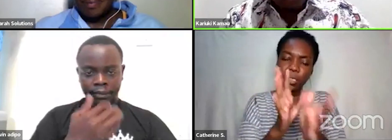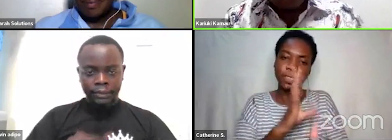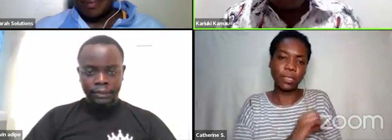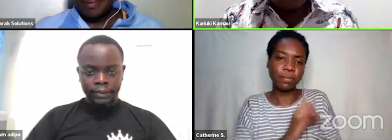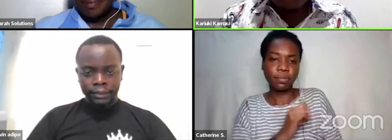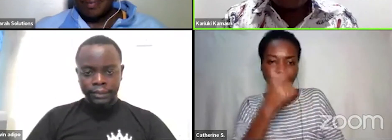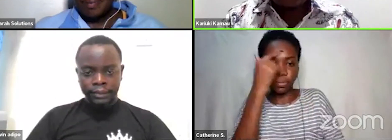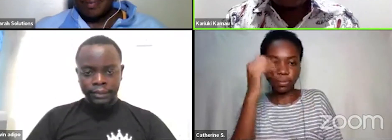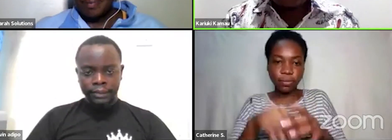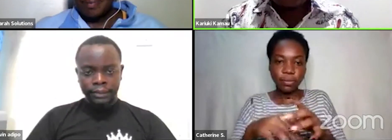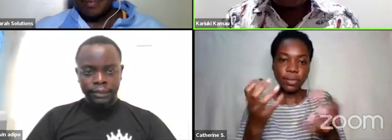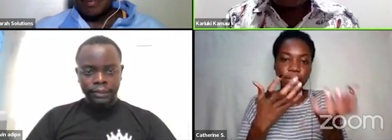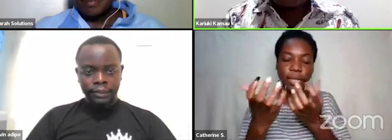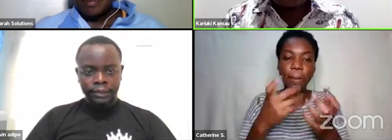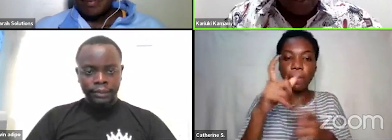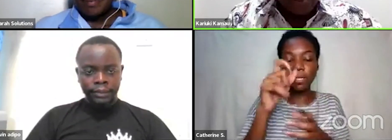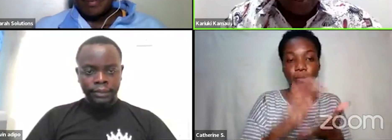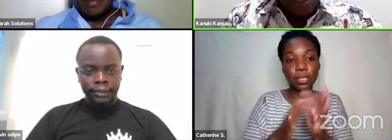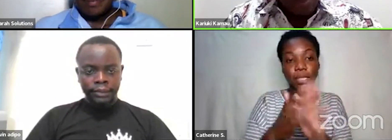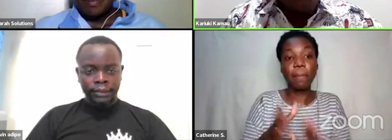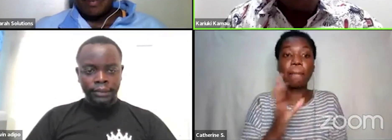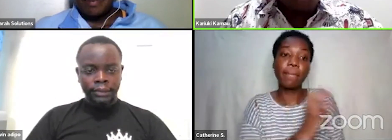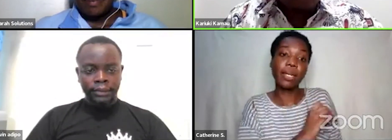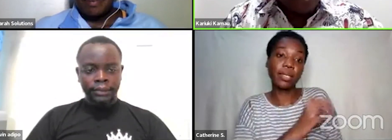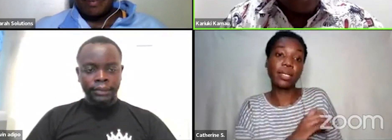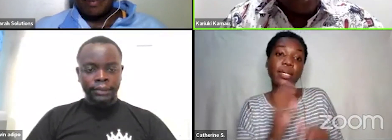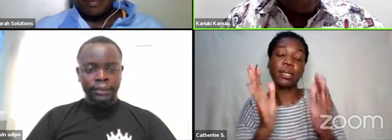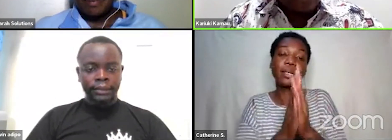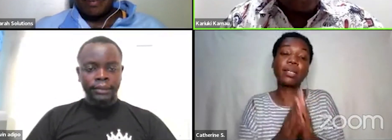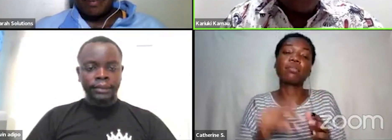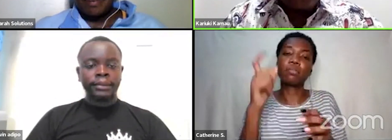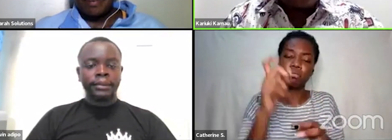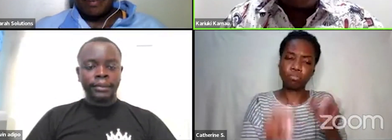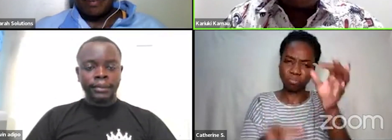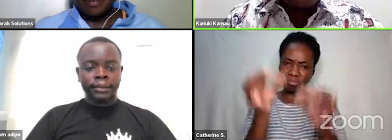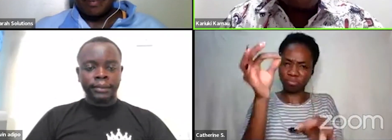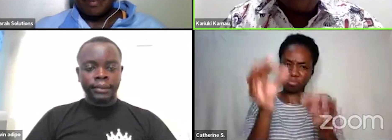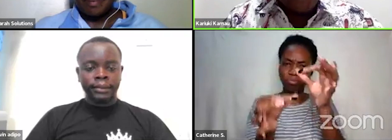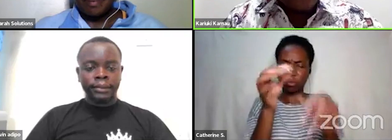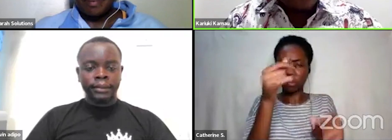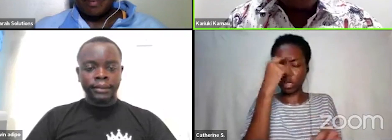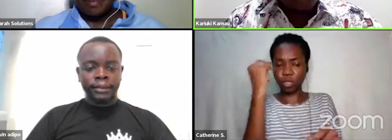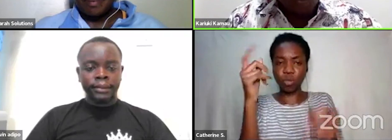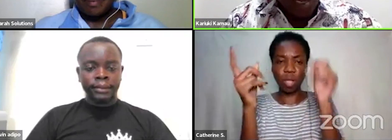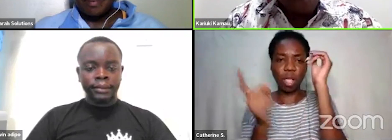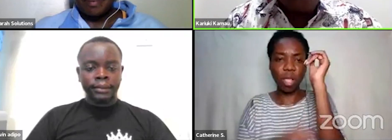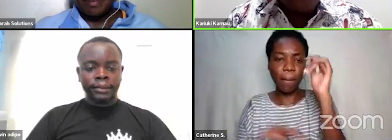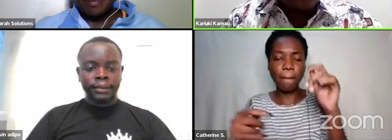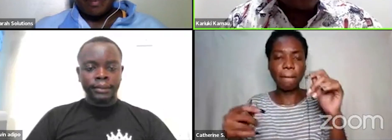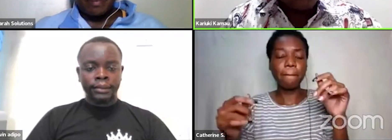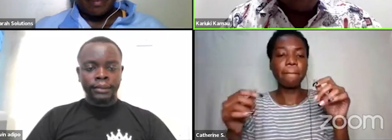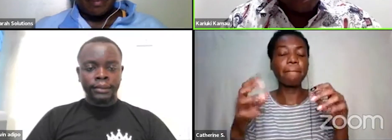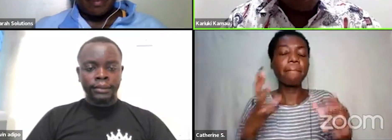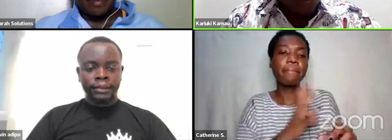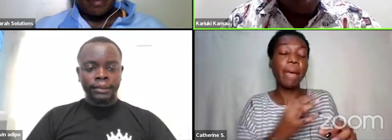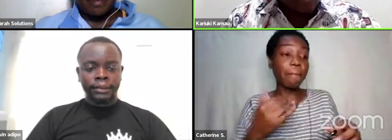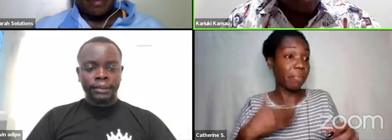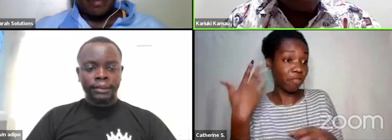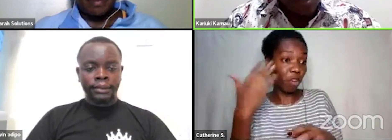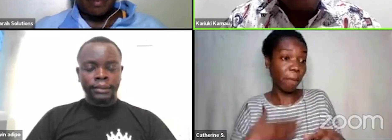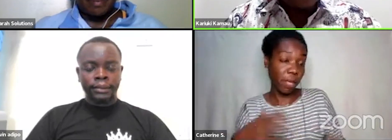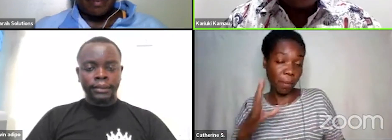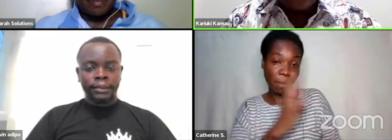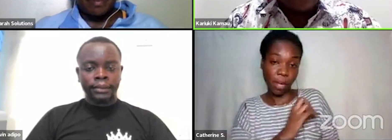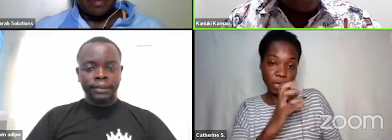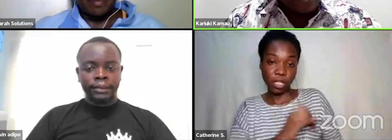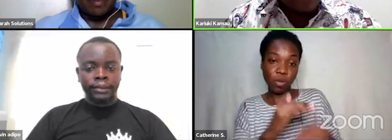you have to be patient, but also you need to keep evaluating, okay? I was patient waiting for foreigners to come. This is foreign